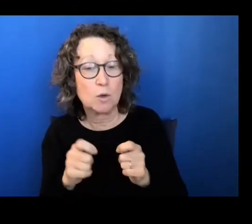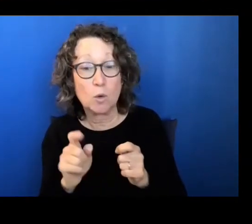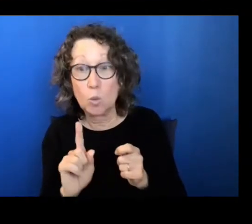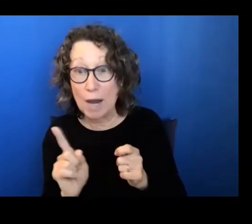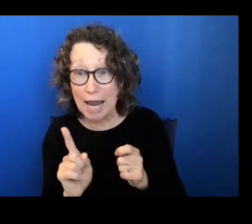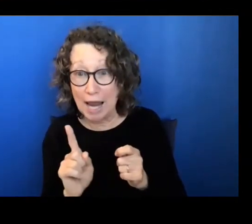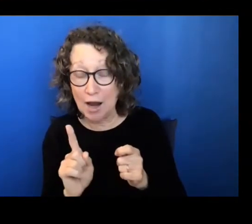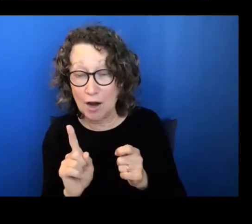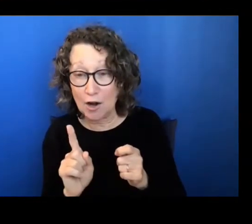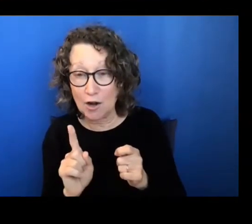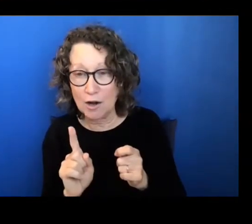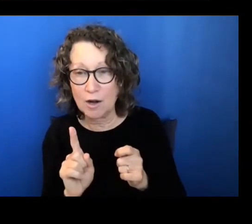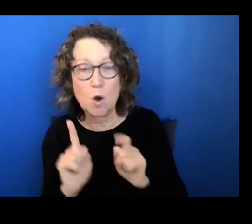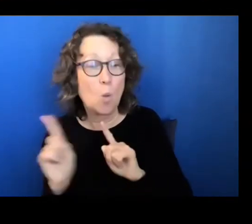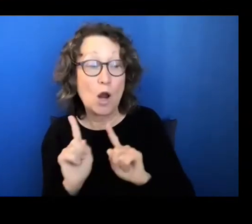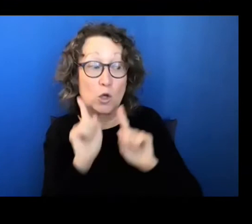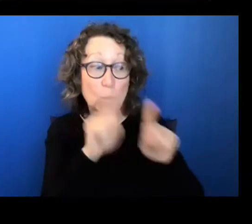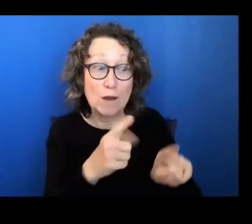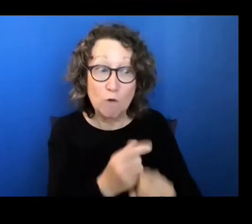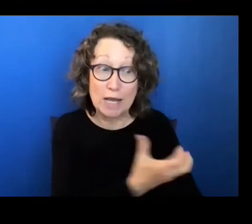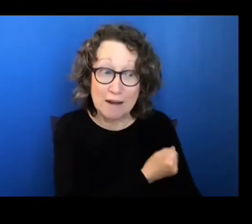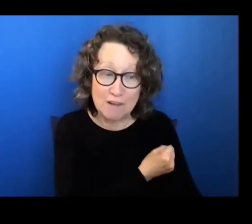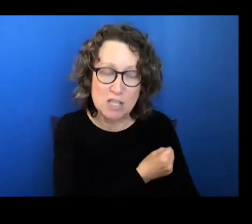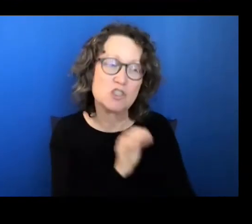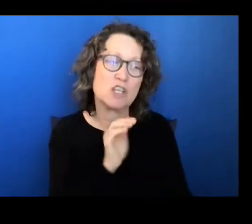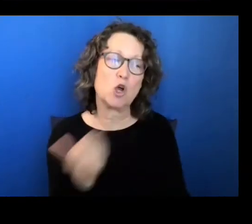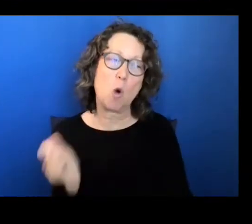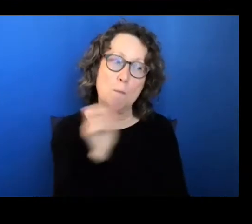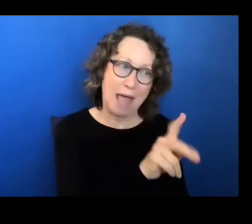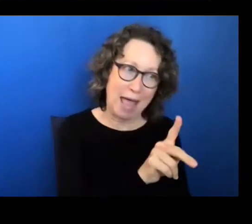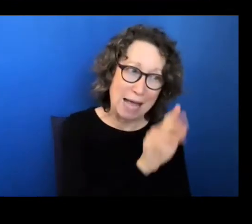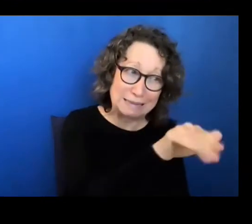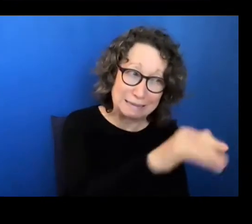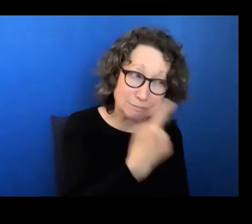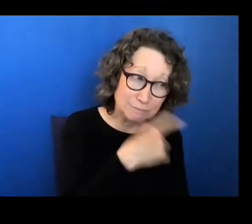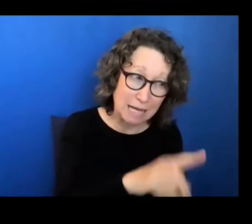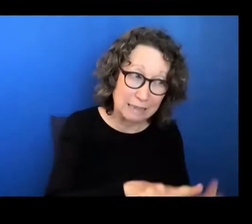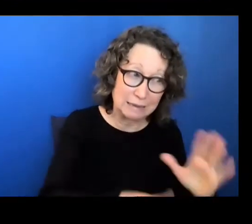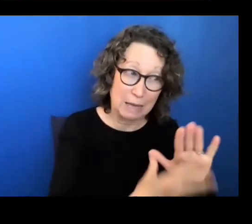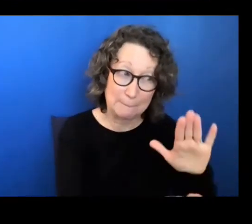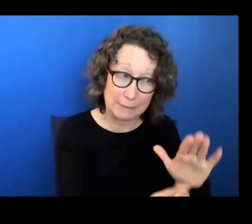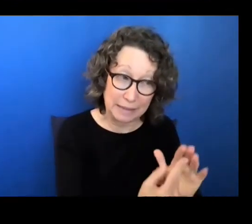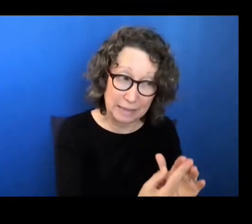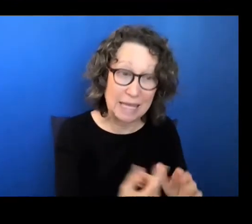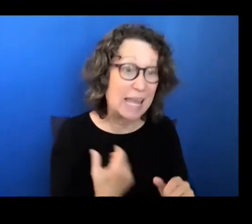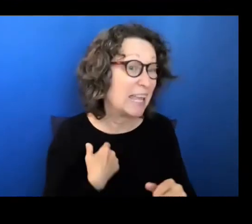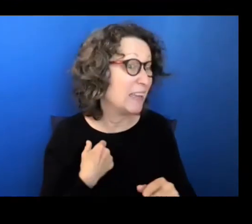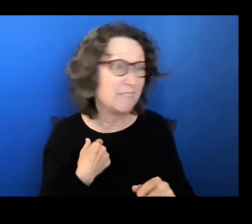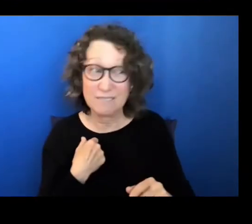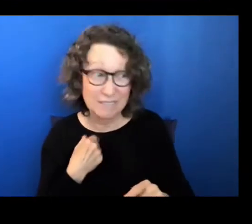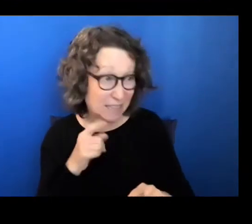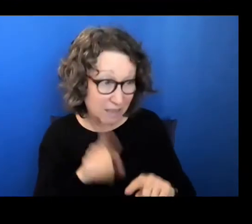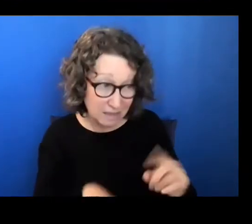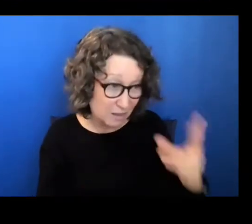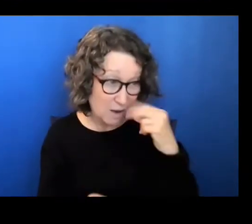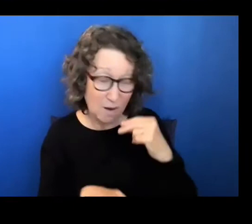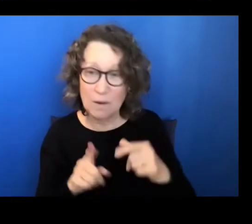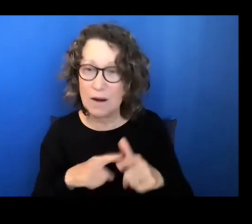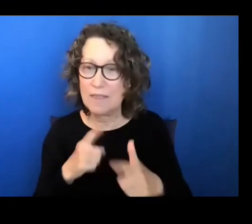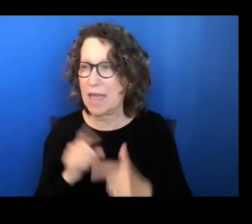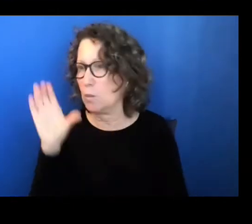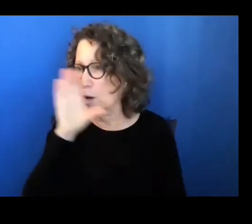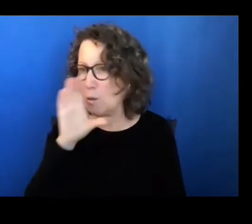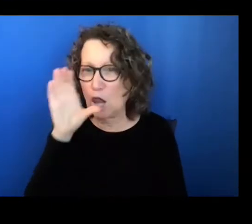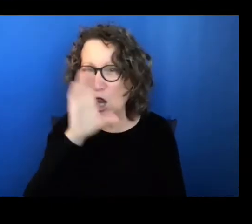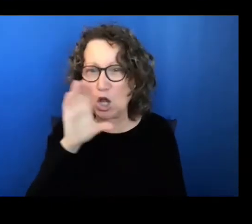you achieve your vaccination, or ultimately we can support you in searching